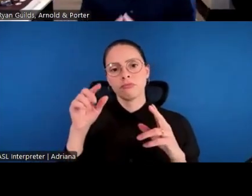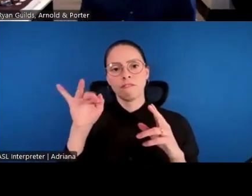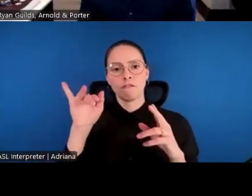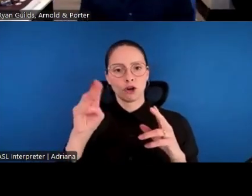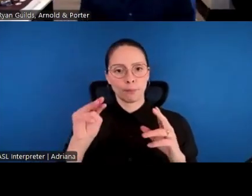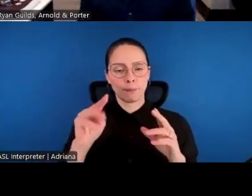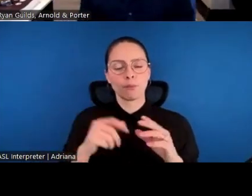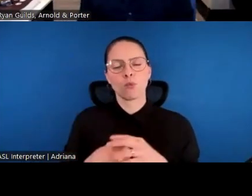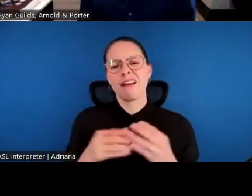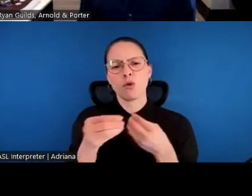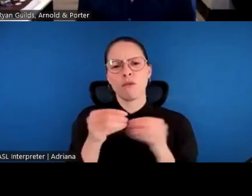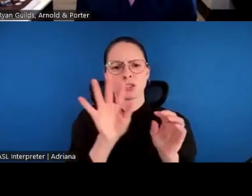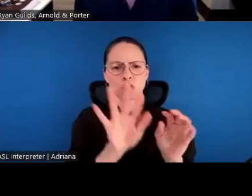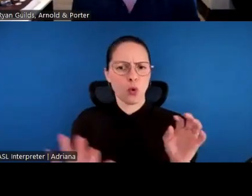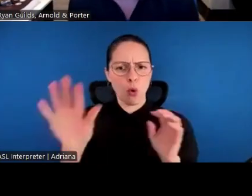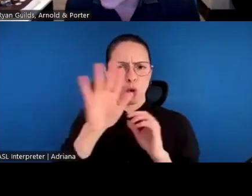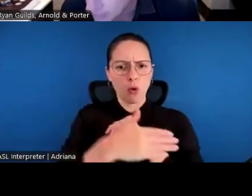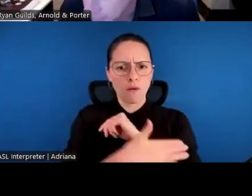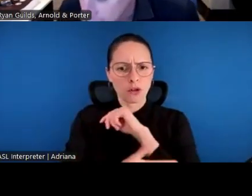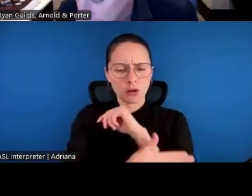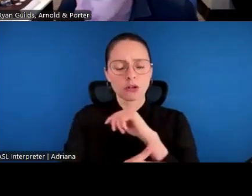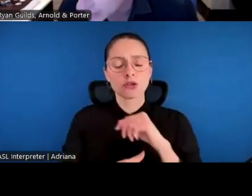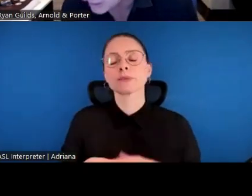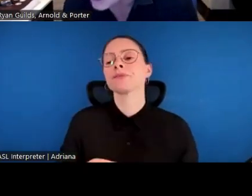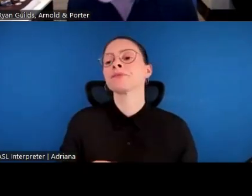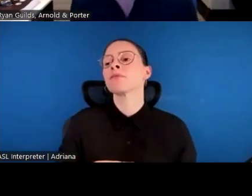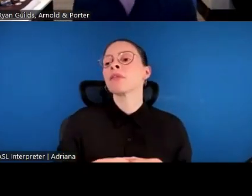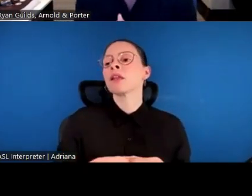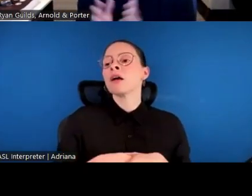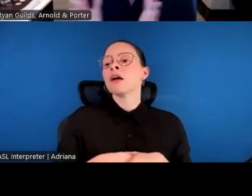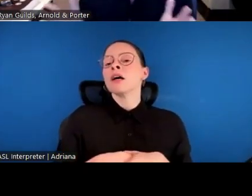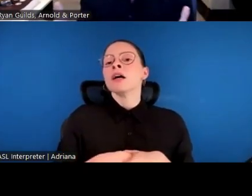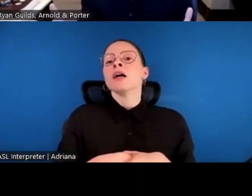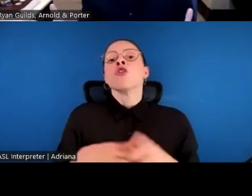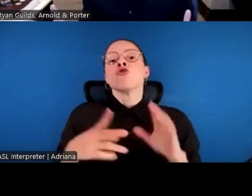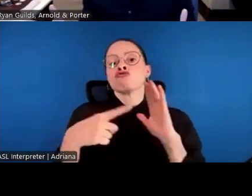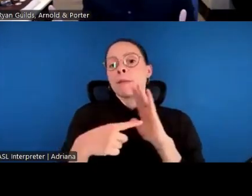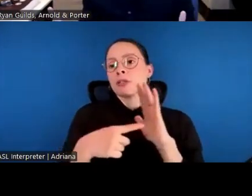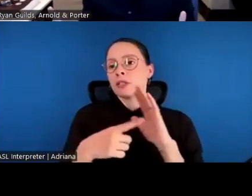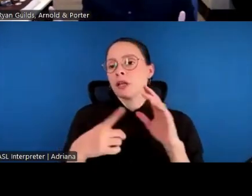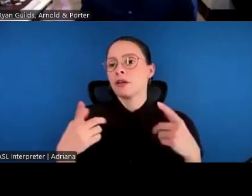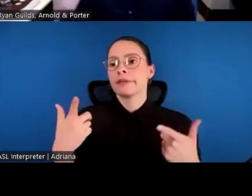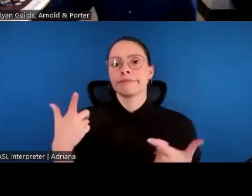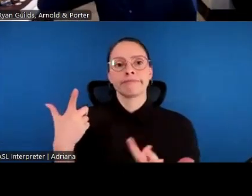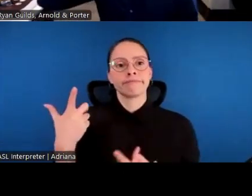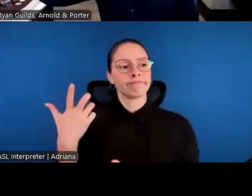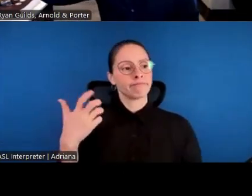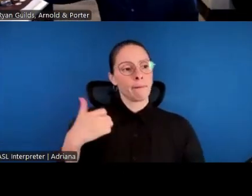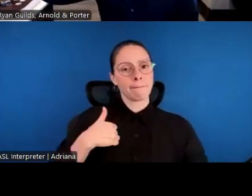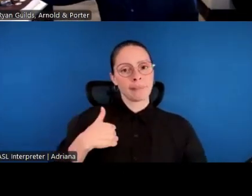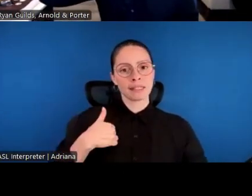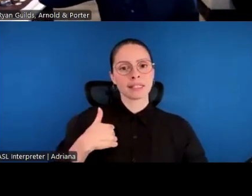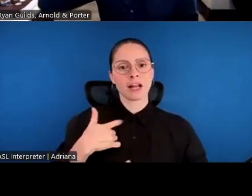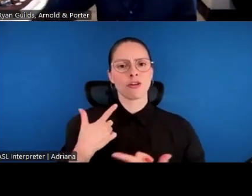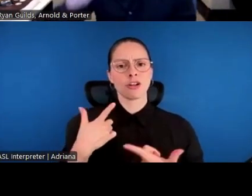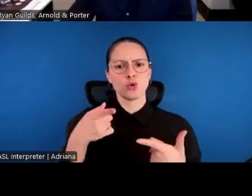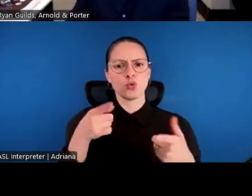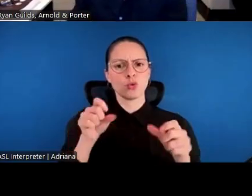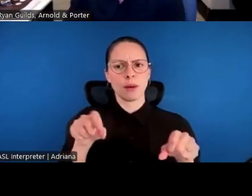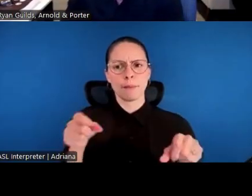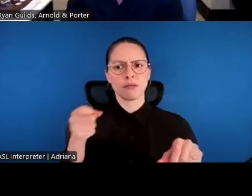the great things about representing a victim in the military justice system is you can be barred anywhere. So the ability